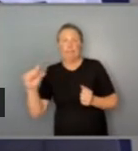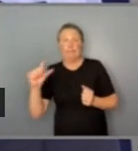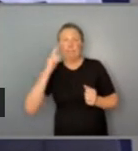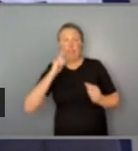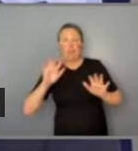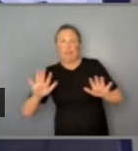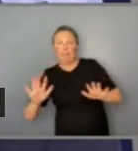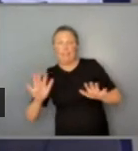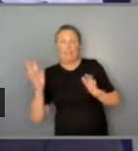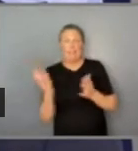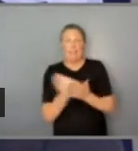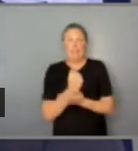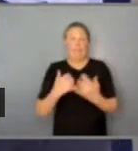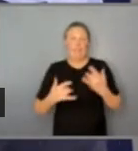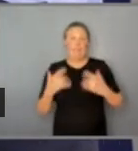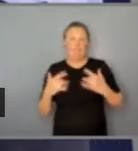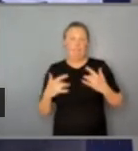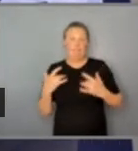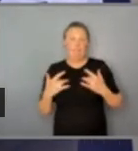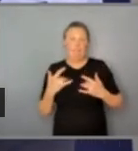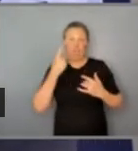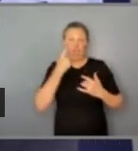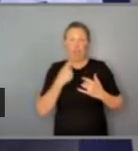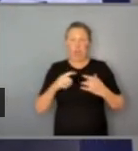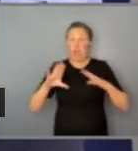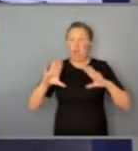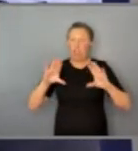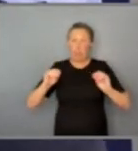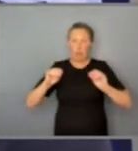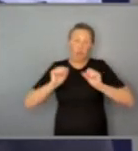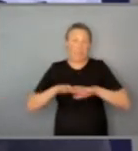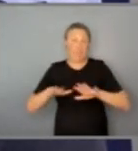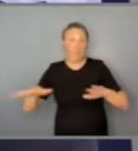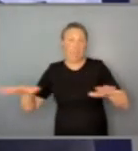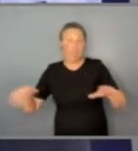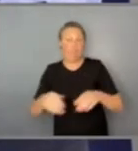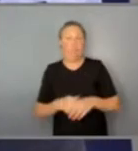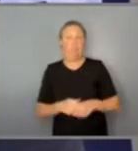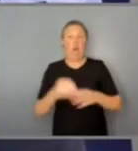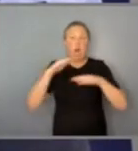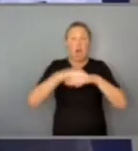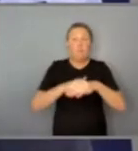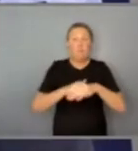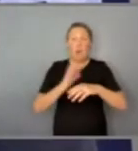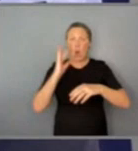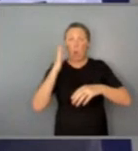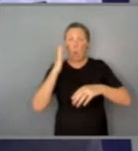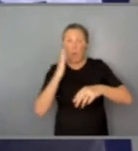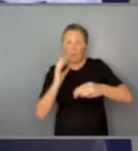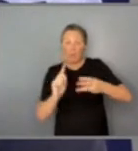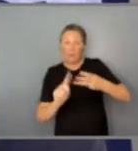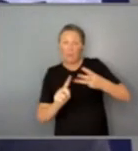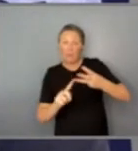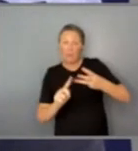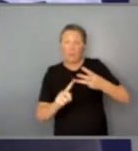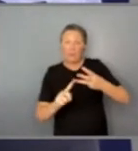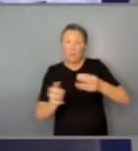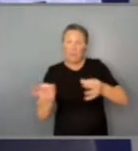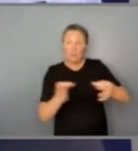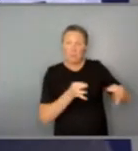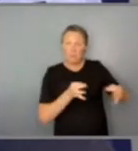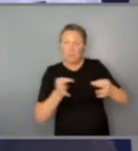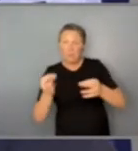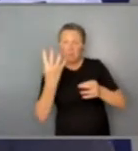those circumstances. The issue of the interval and the issue of whether it's 3-dose or 2-dose is actually